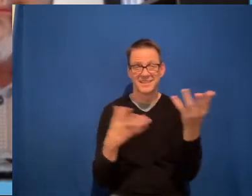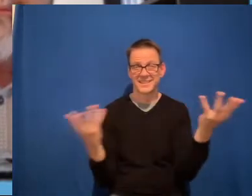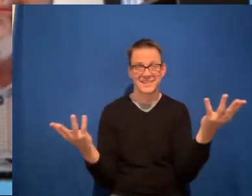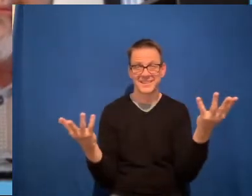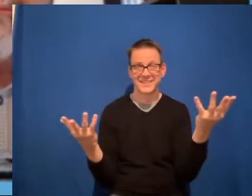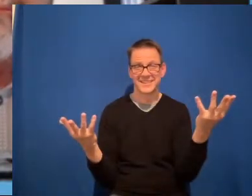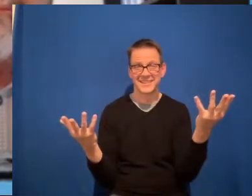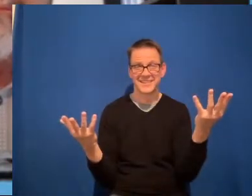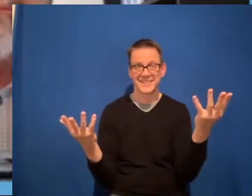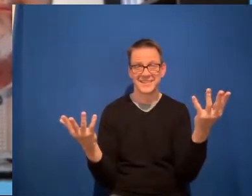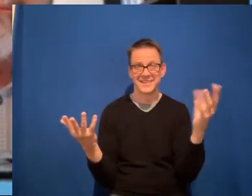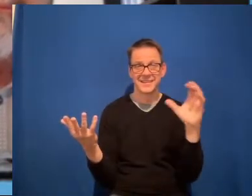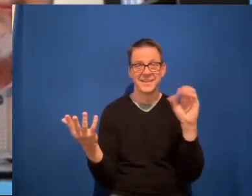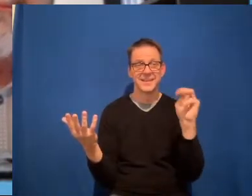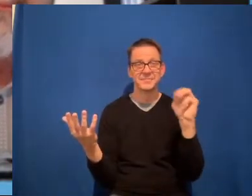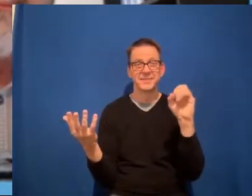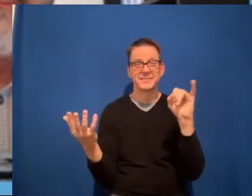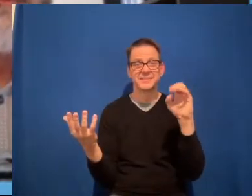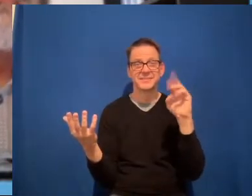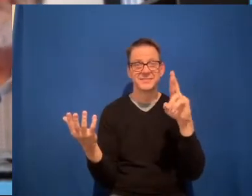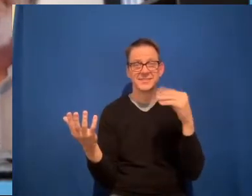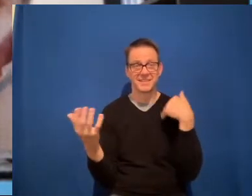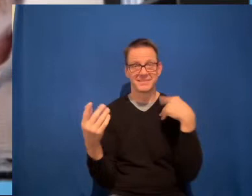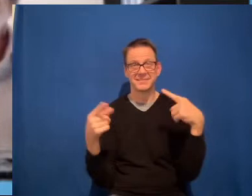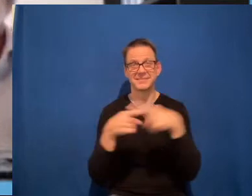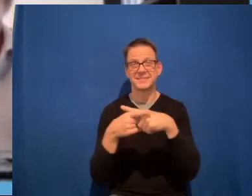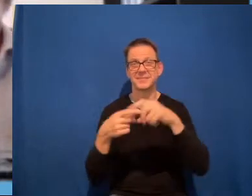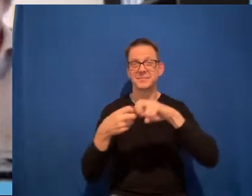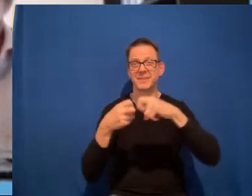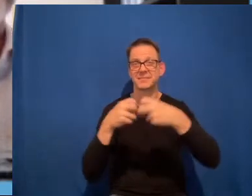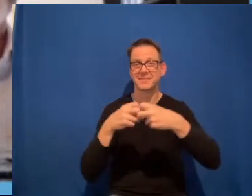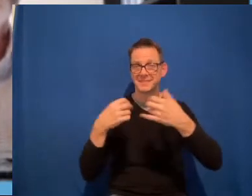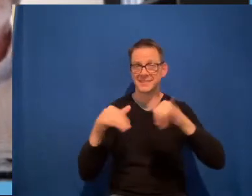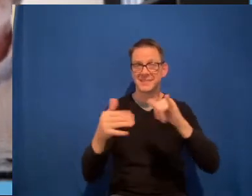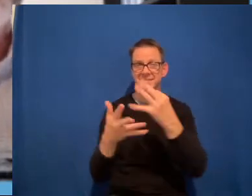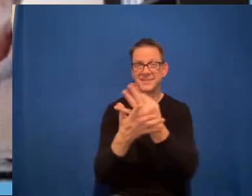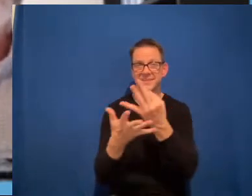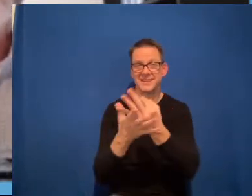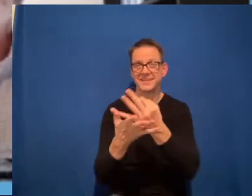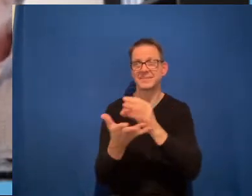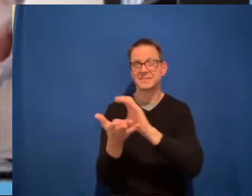has issues with it, yet we to fund TELUS Health,